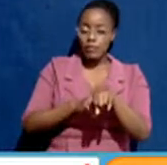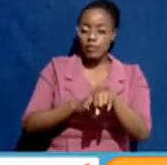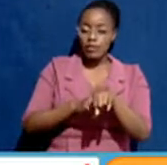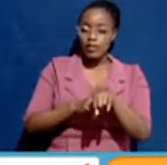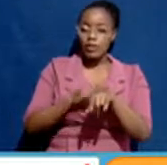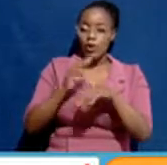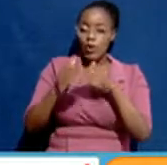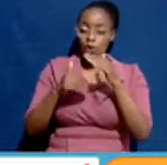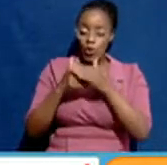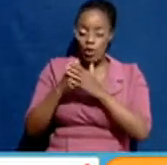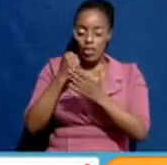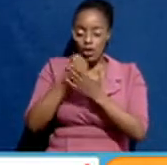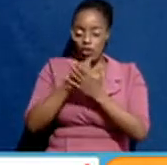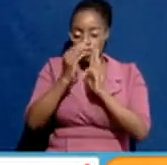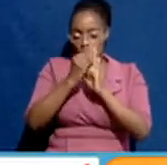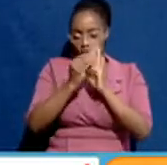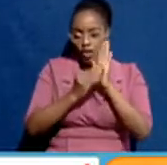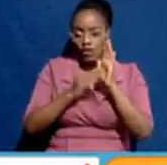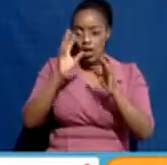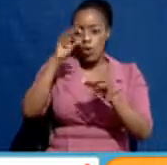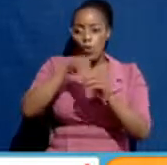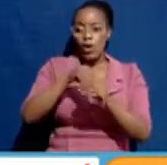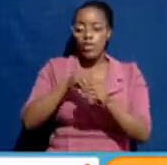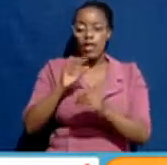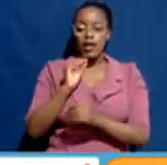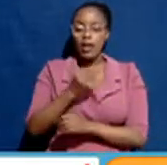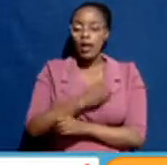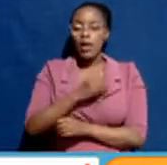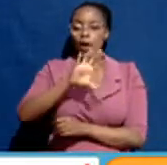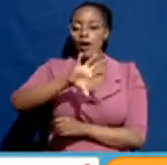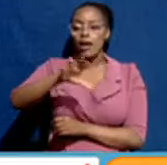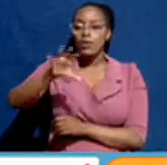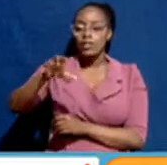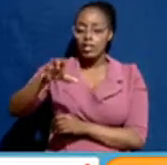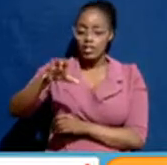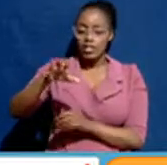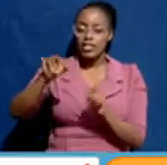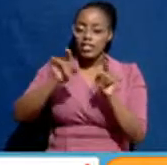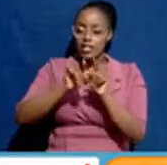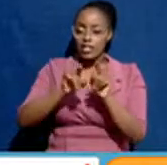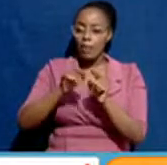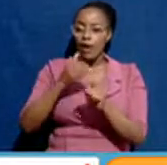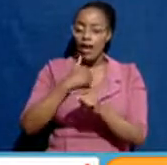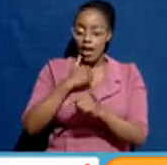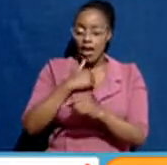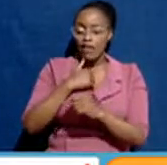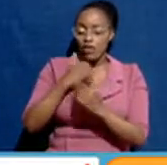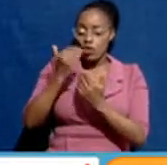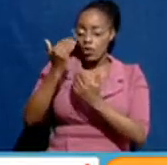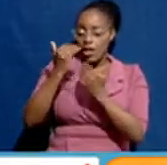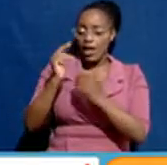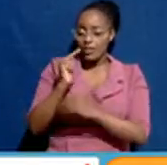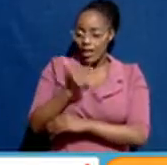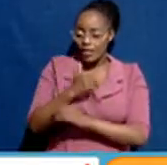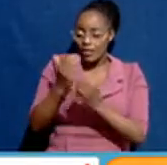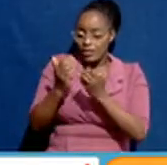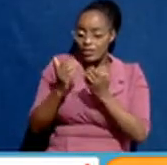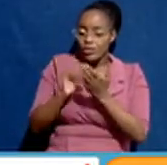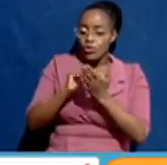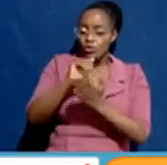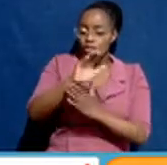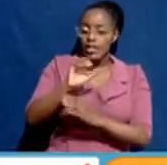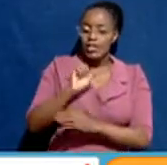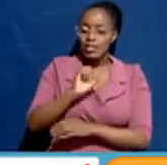with all those offices within our counties, still calls for us sending our officers to